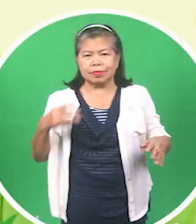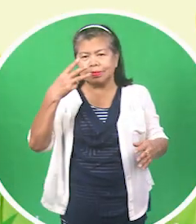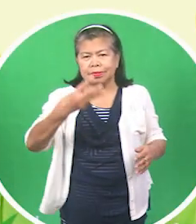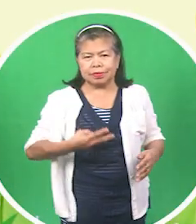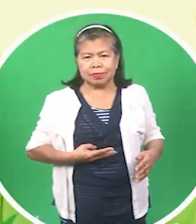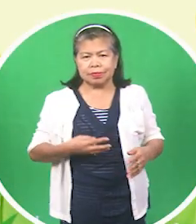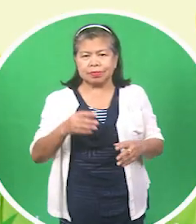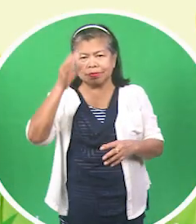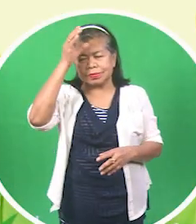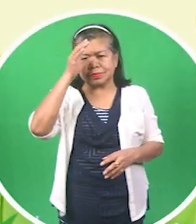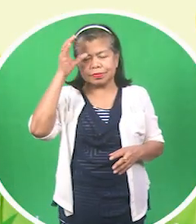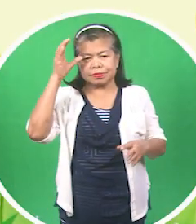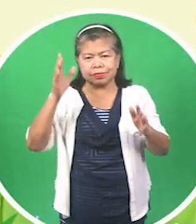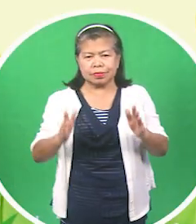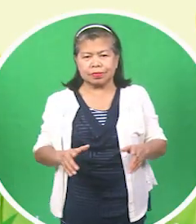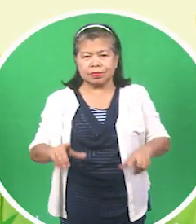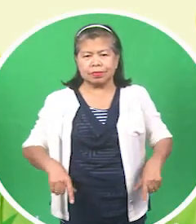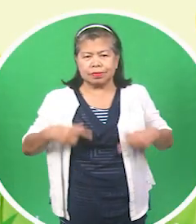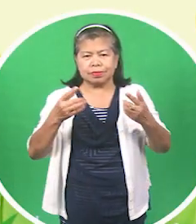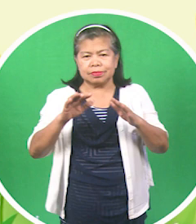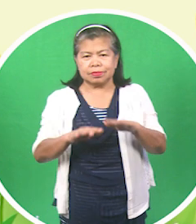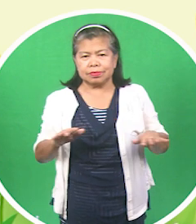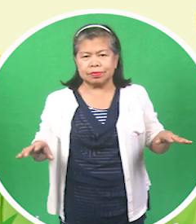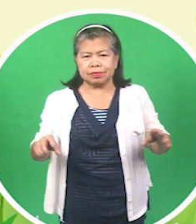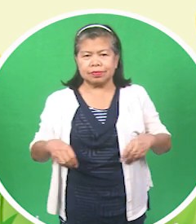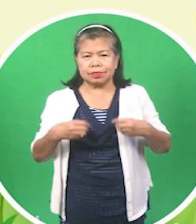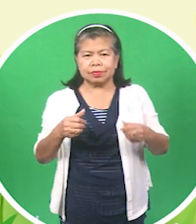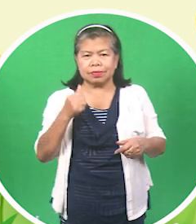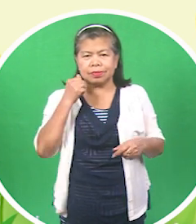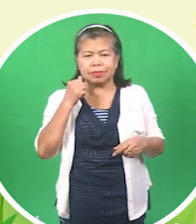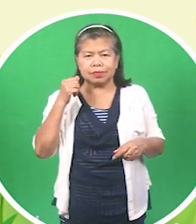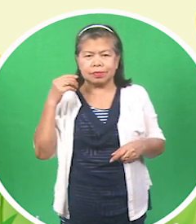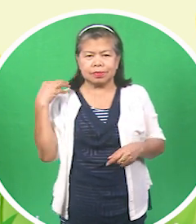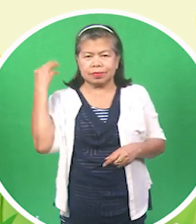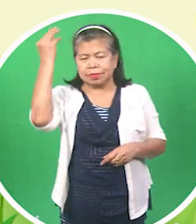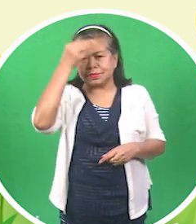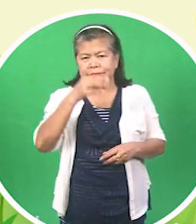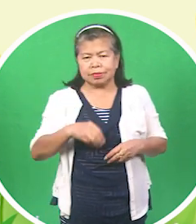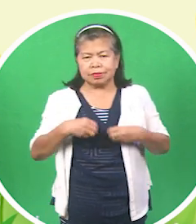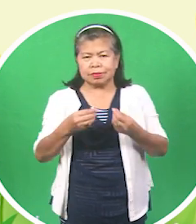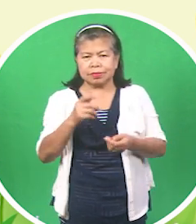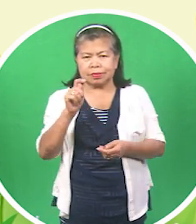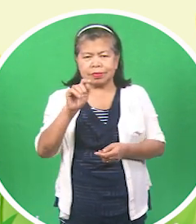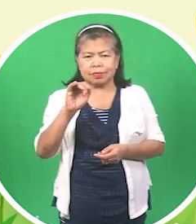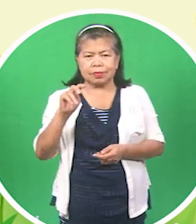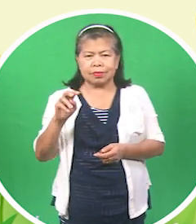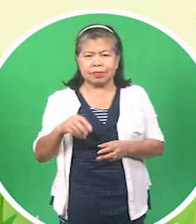children! Welcome to Christian Living for Children on Social Media. I am Sister Tina of the Daughters of St.